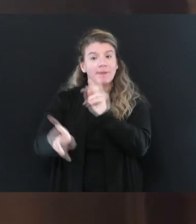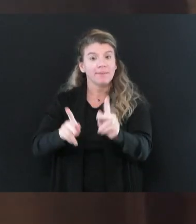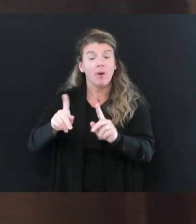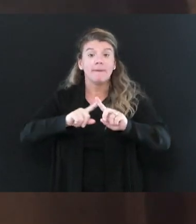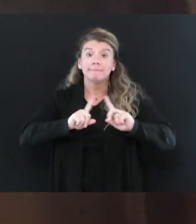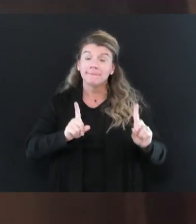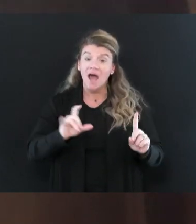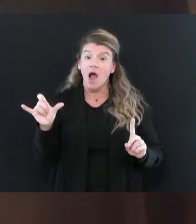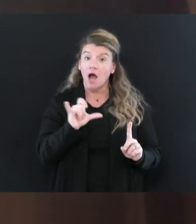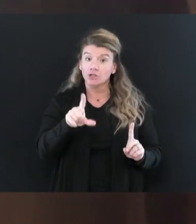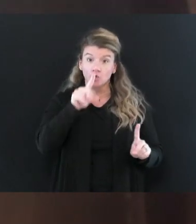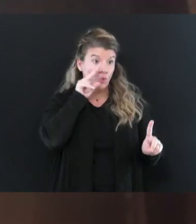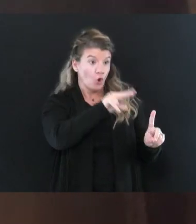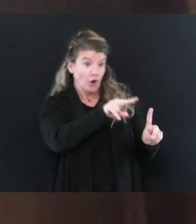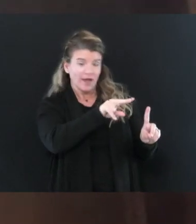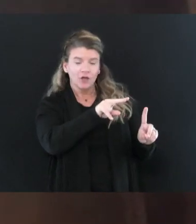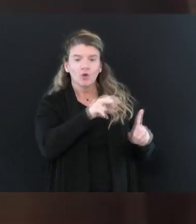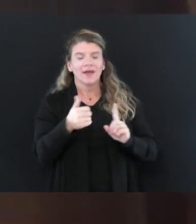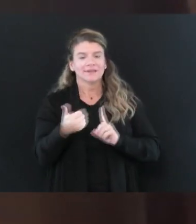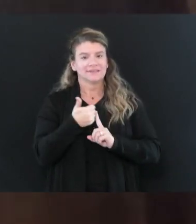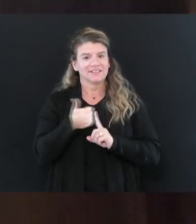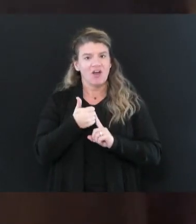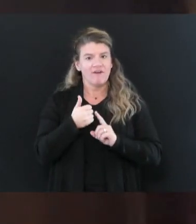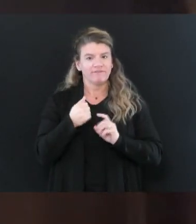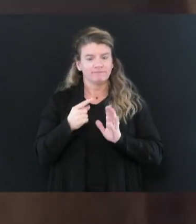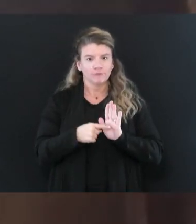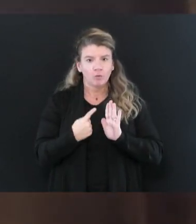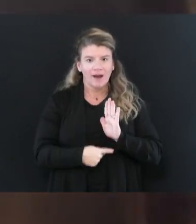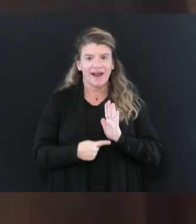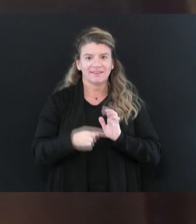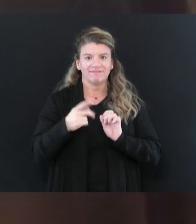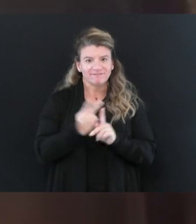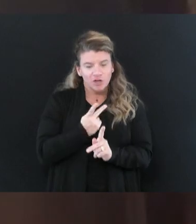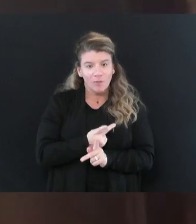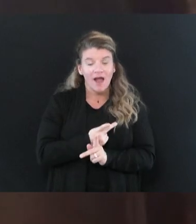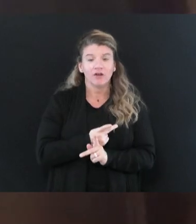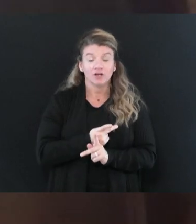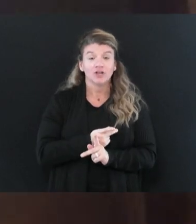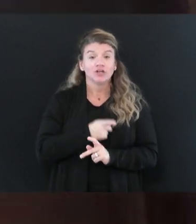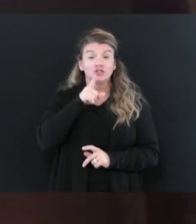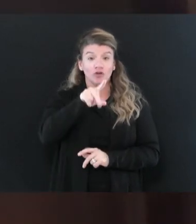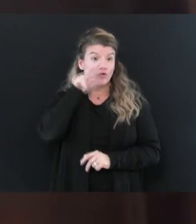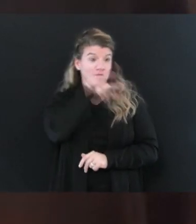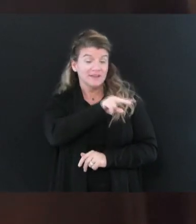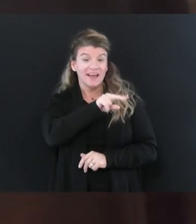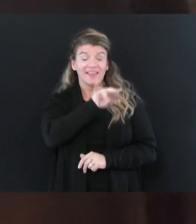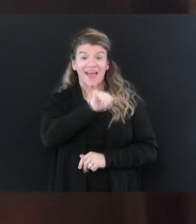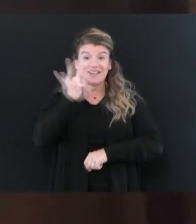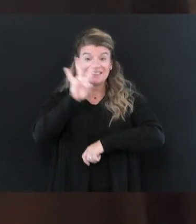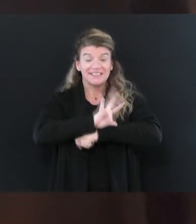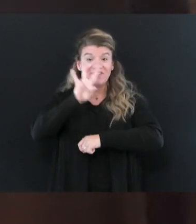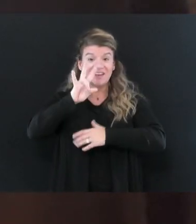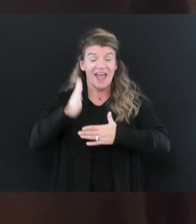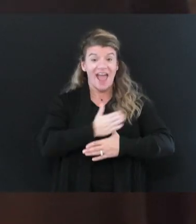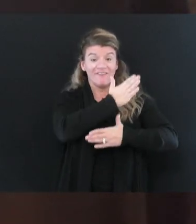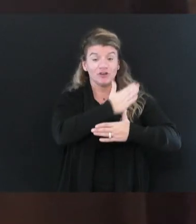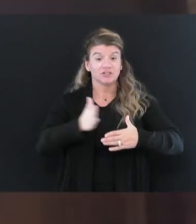system. So as we look at more people tested, and by the same 7-day average, yesterday there